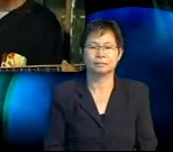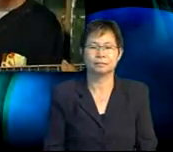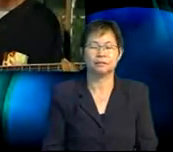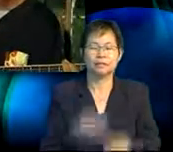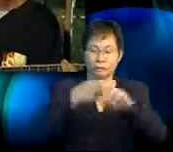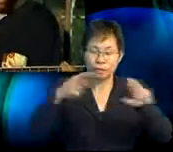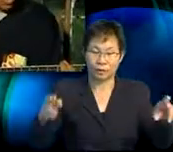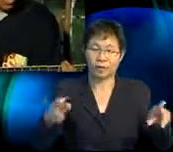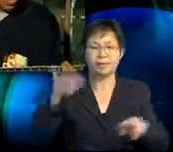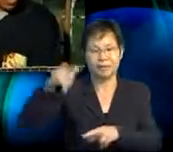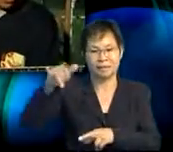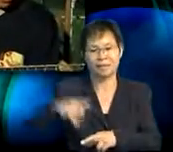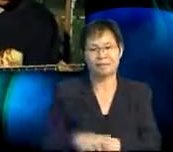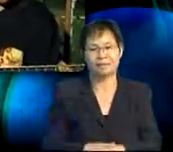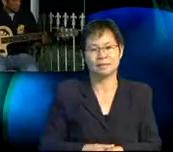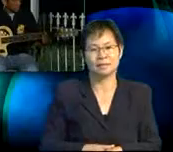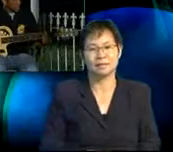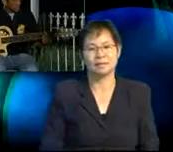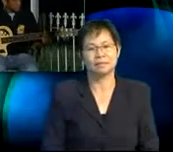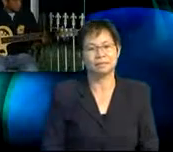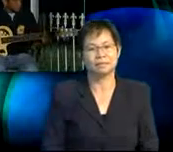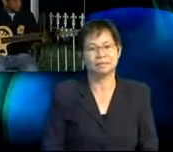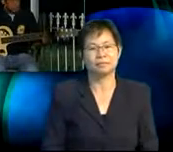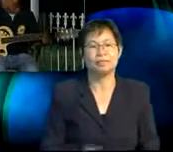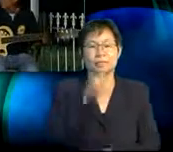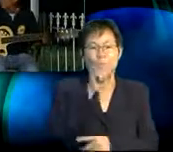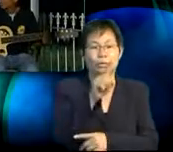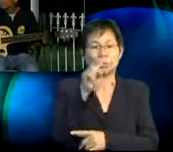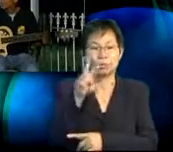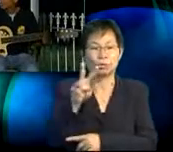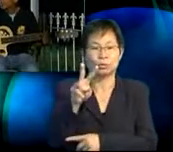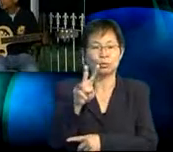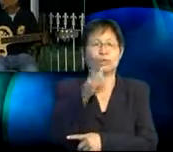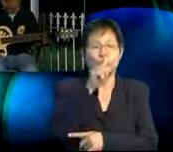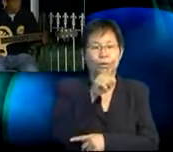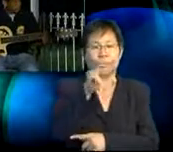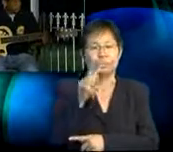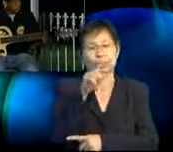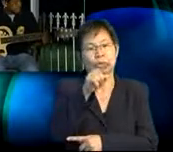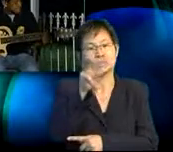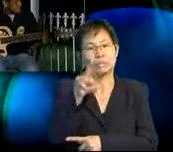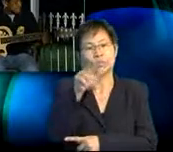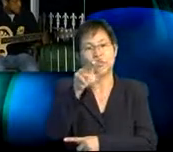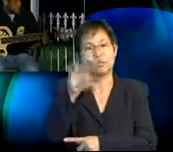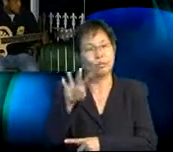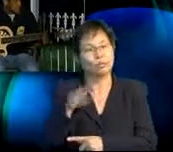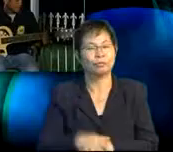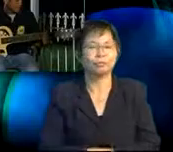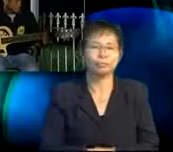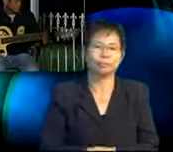Ready? Yeah. Let's go. 1, 2, 1, 2, 3, 4.